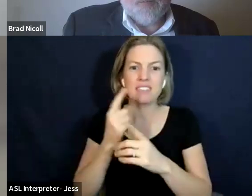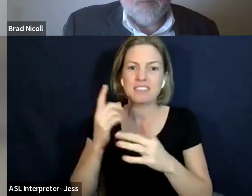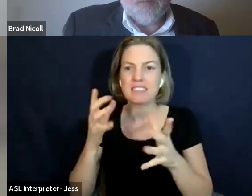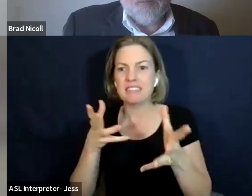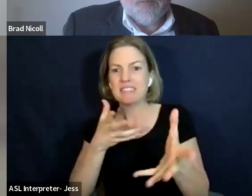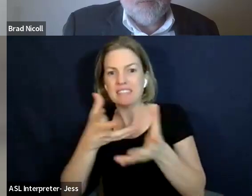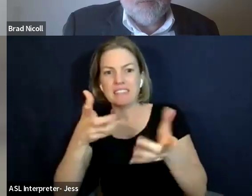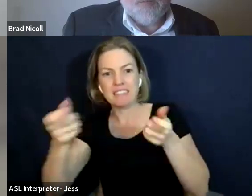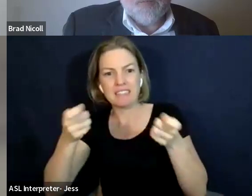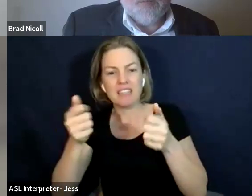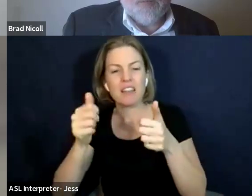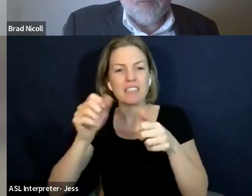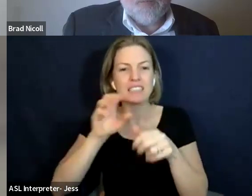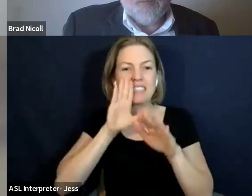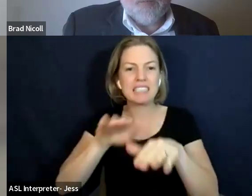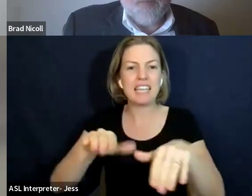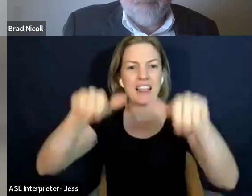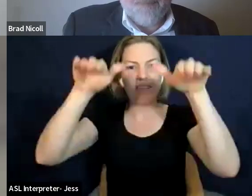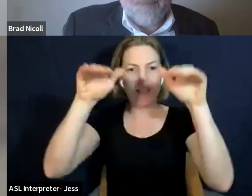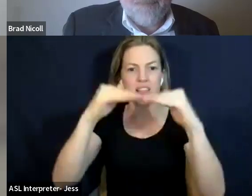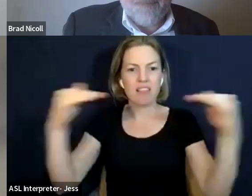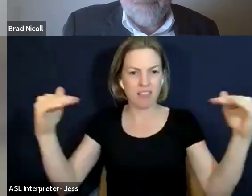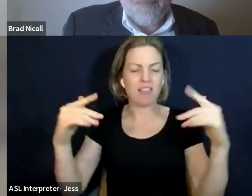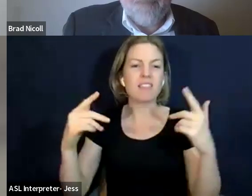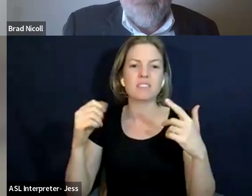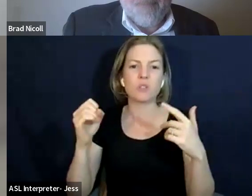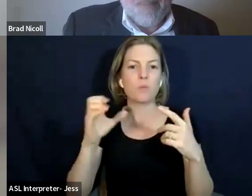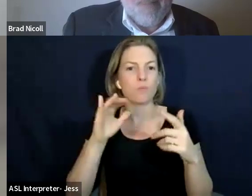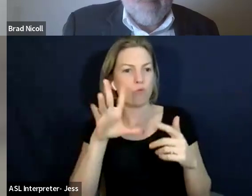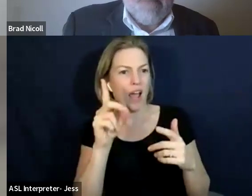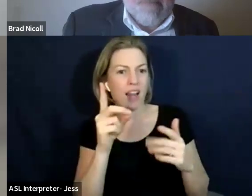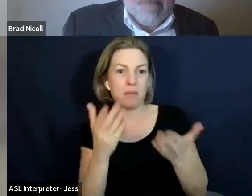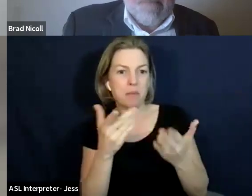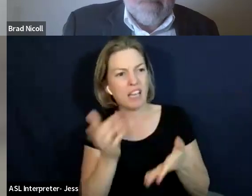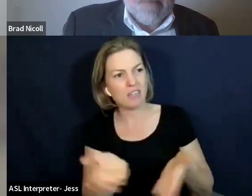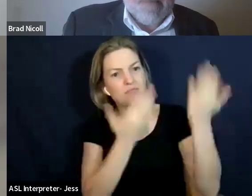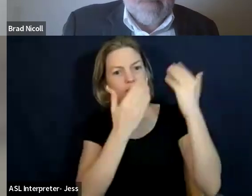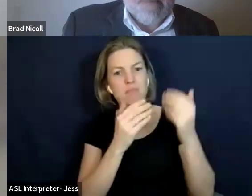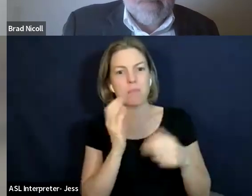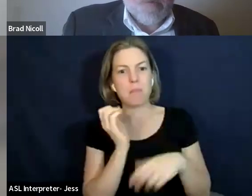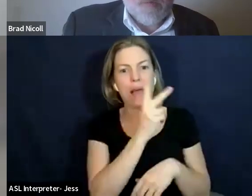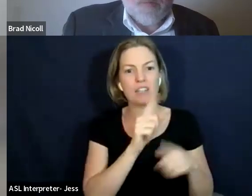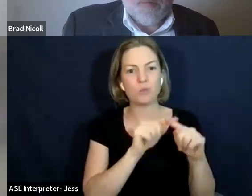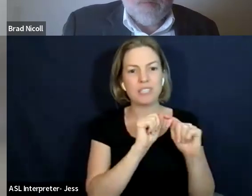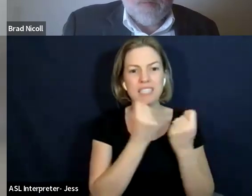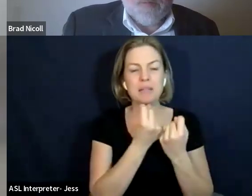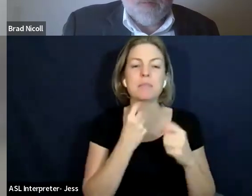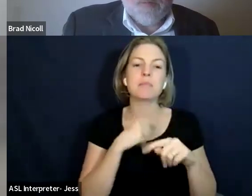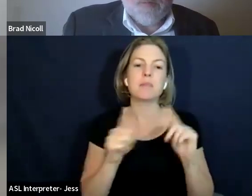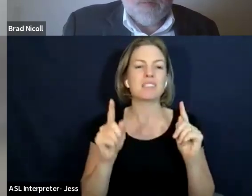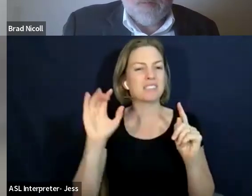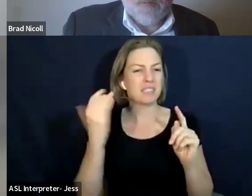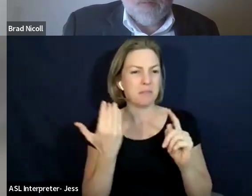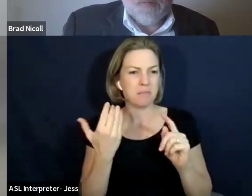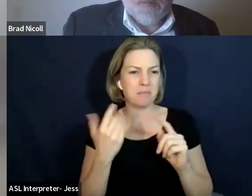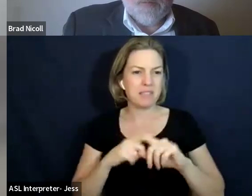So, I think to Brad's point, and maybe that's something, Brad, you take back internally to the T, but it sounds like it's probably a